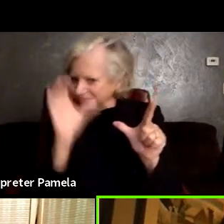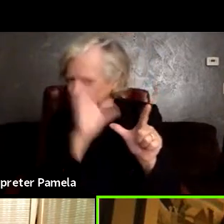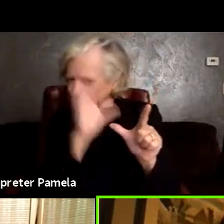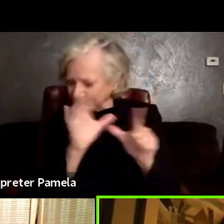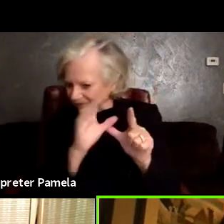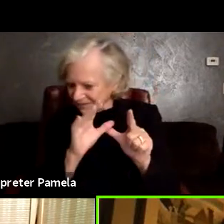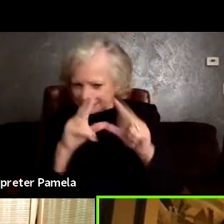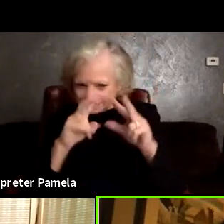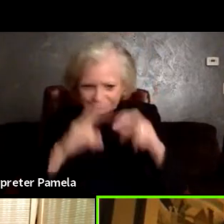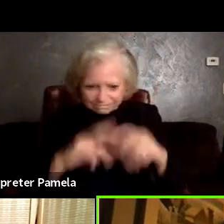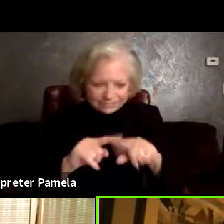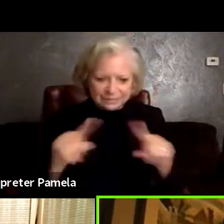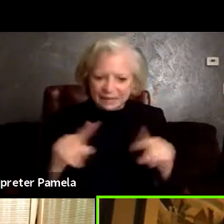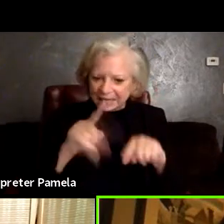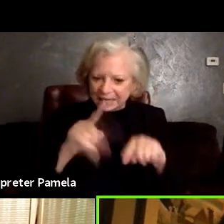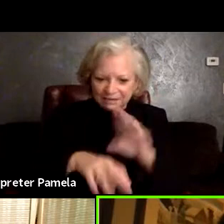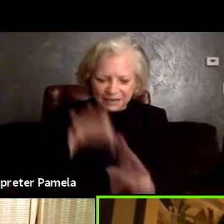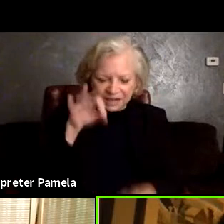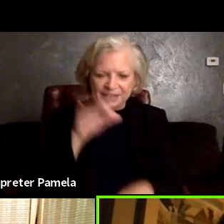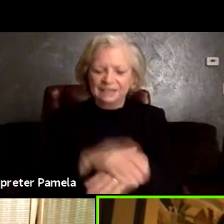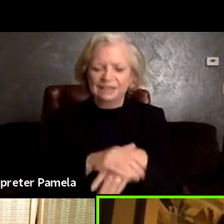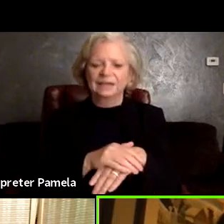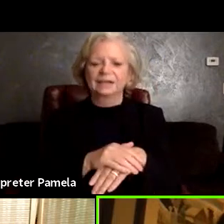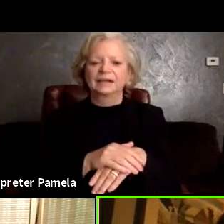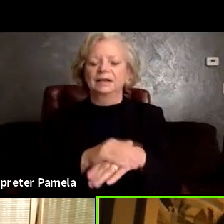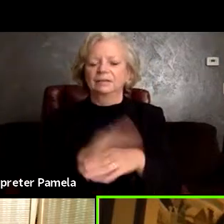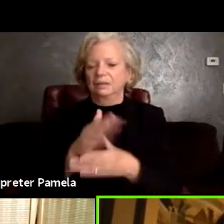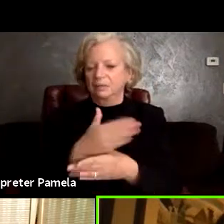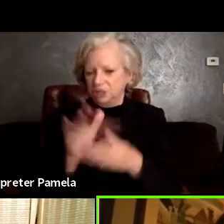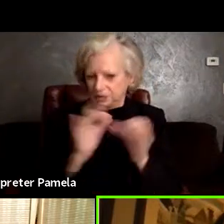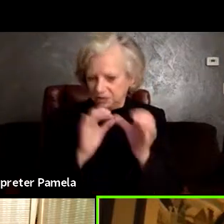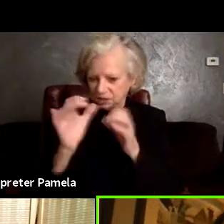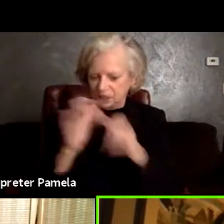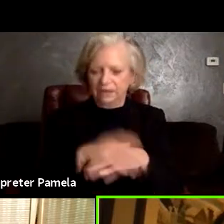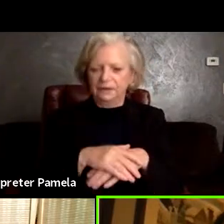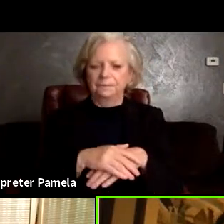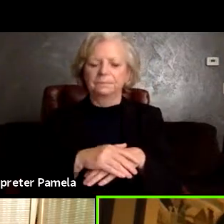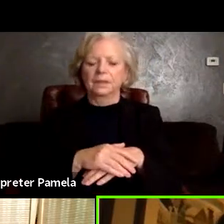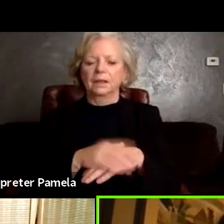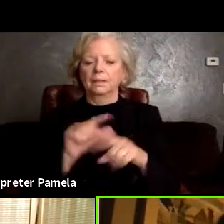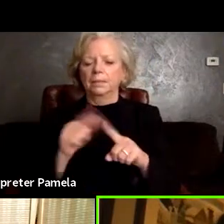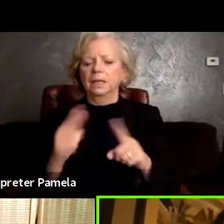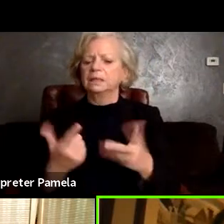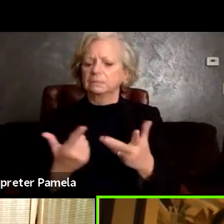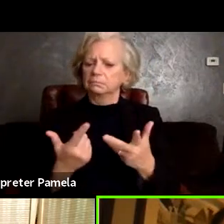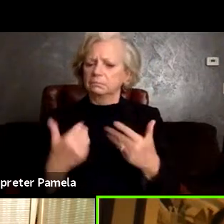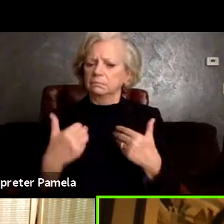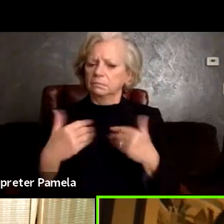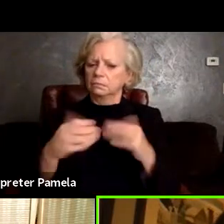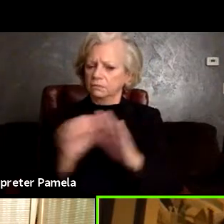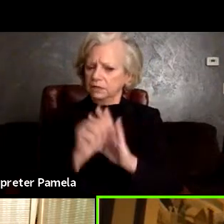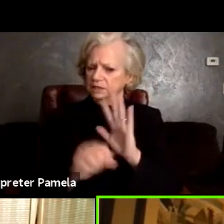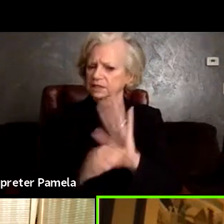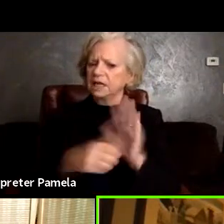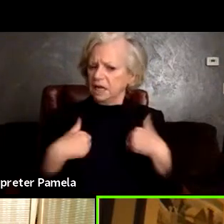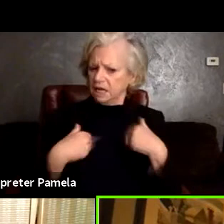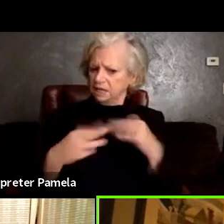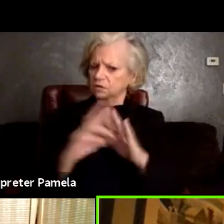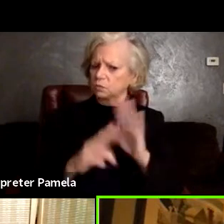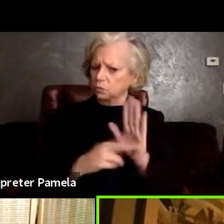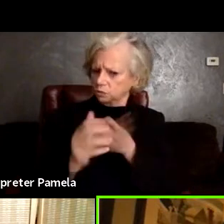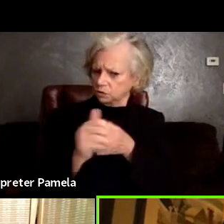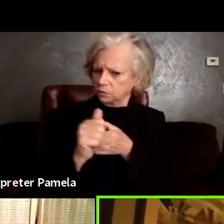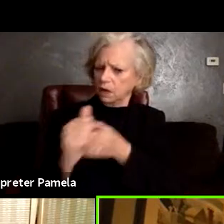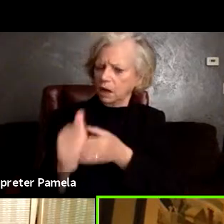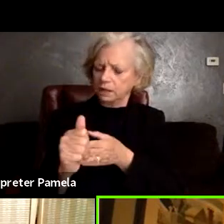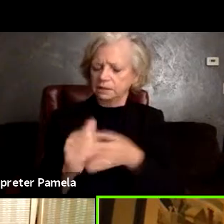that handy, please share it in the chat. And then there's also guidance from the state that I can share with you too, that talks about